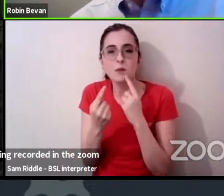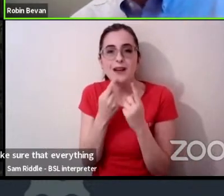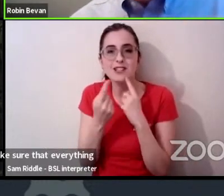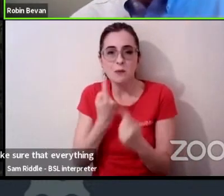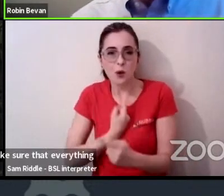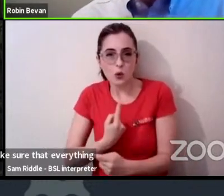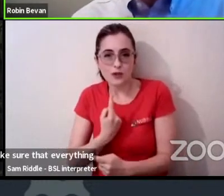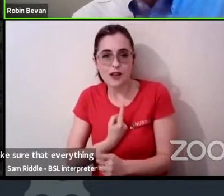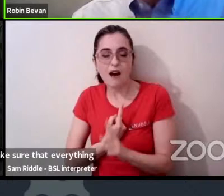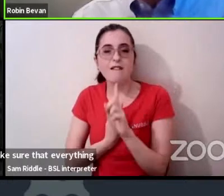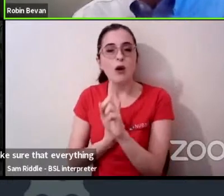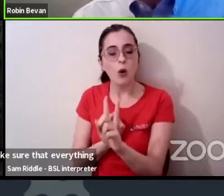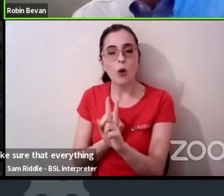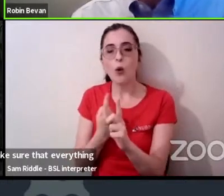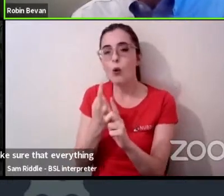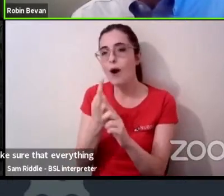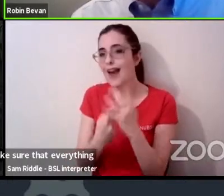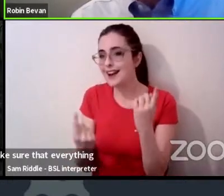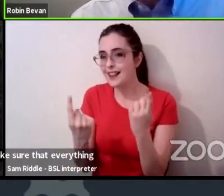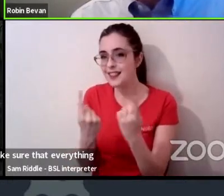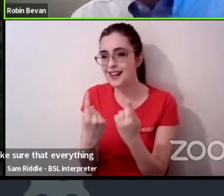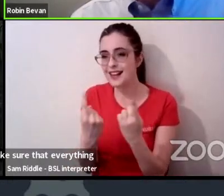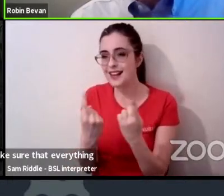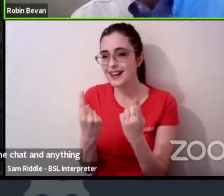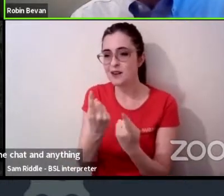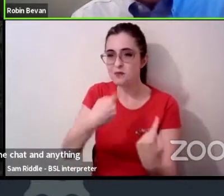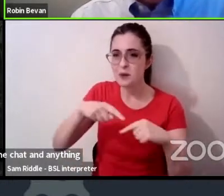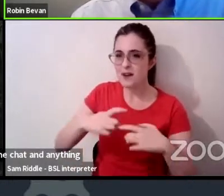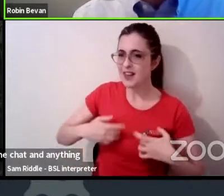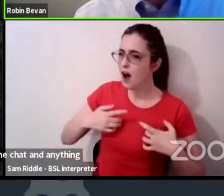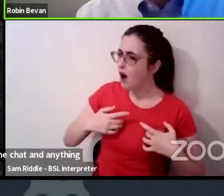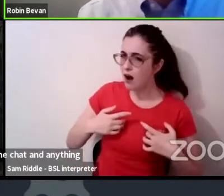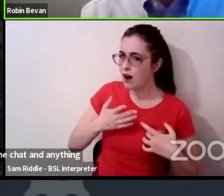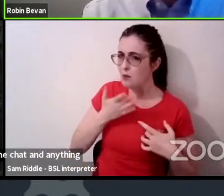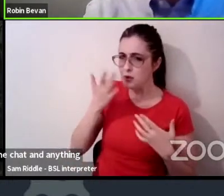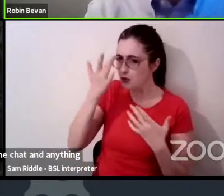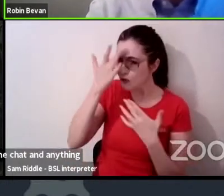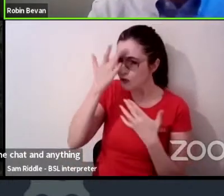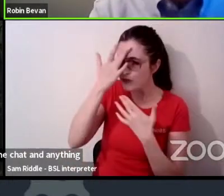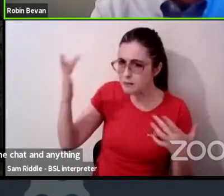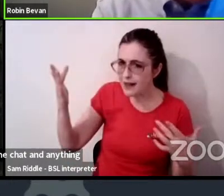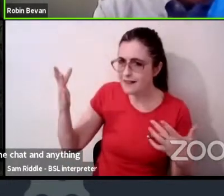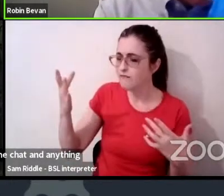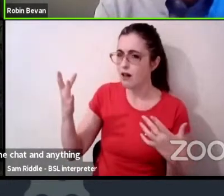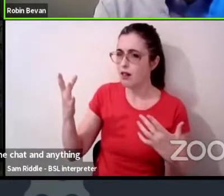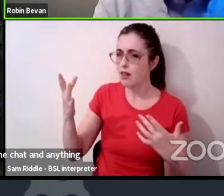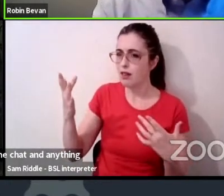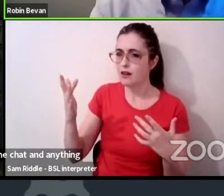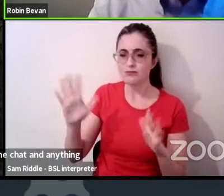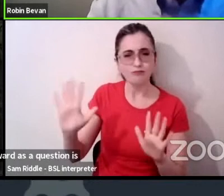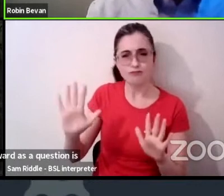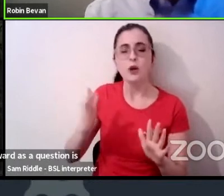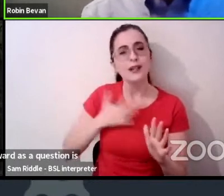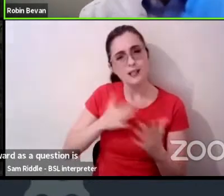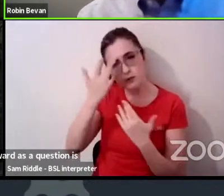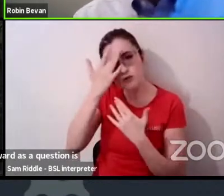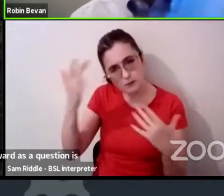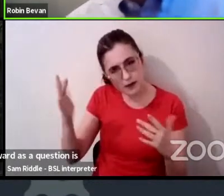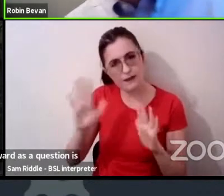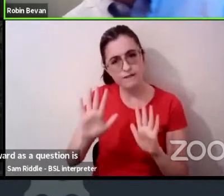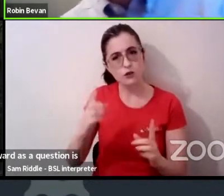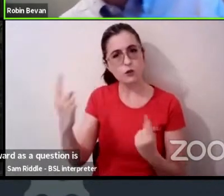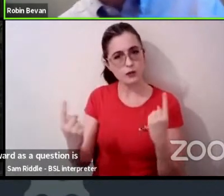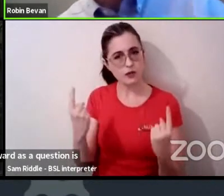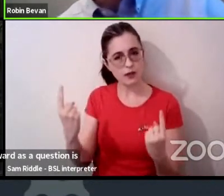or indeed anything that might be construed as being disrespectful to others on the call. You've got